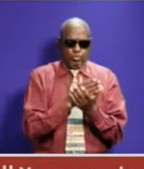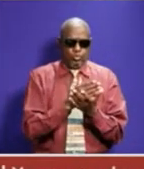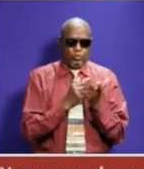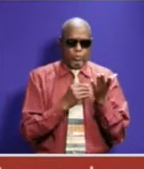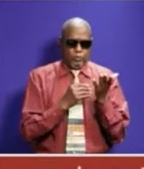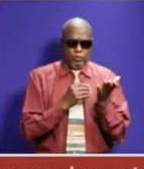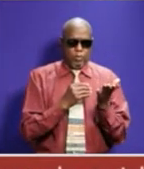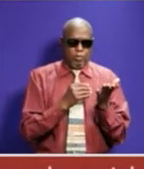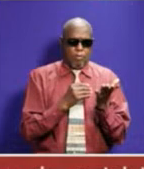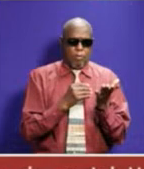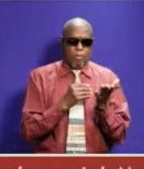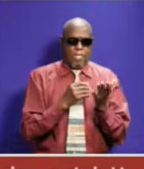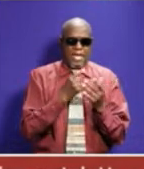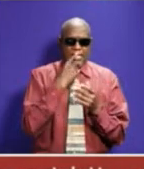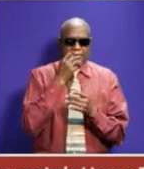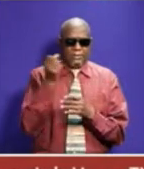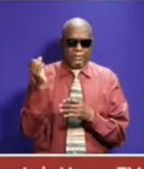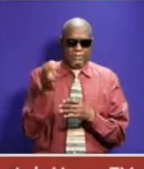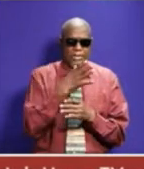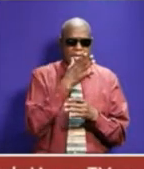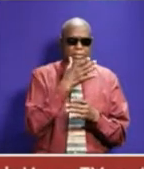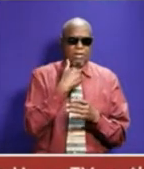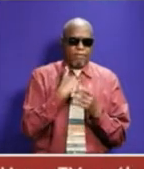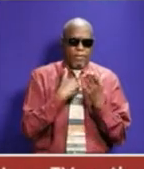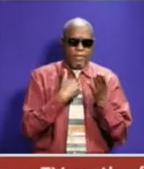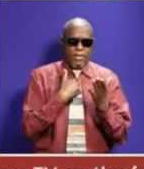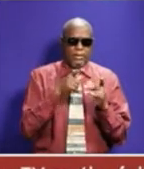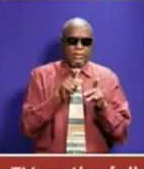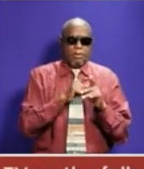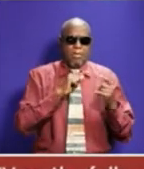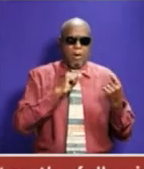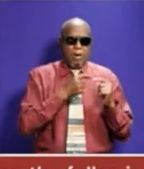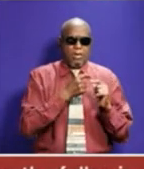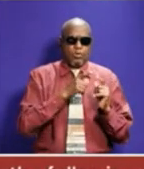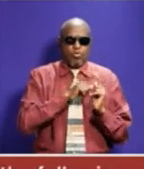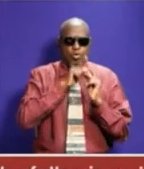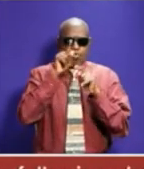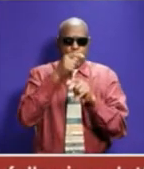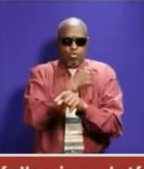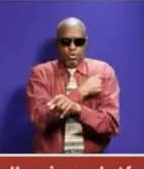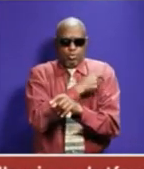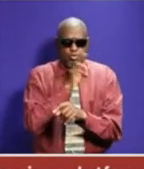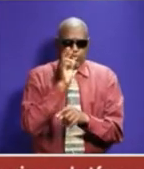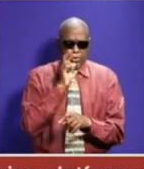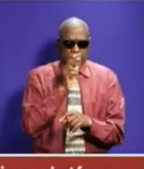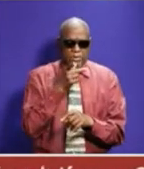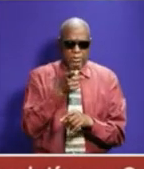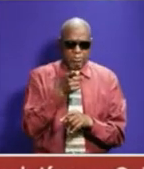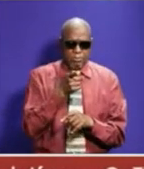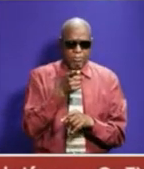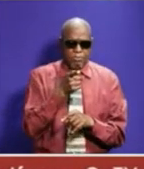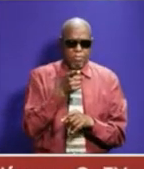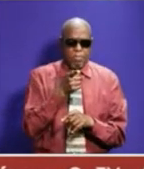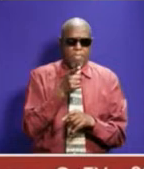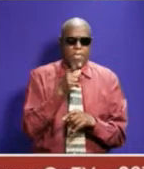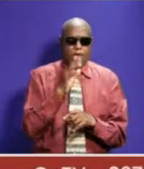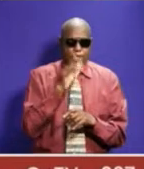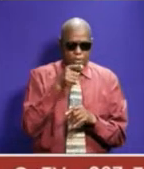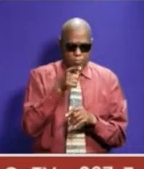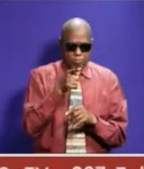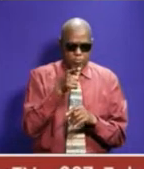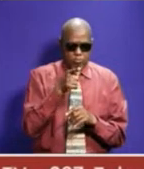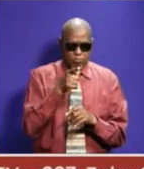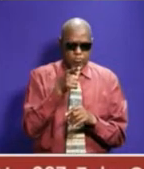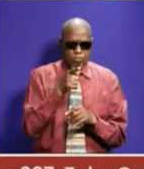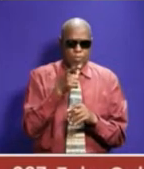not only tear gas but hurt, and we went to see him in the hospital. Since then, we had hoped that the